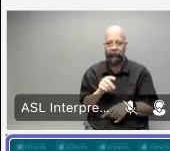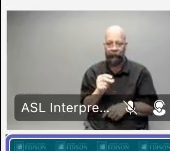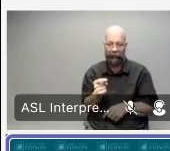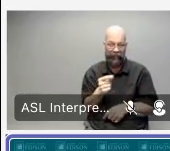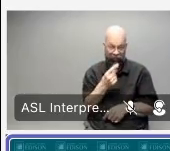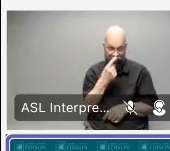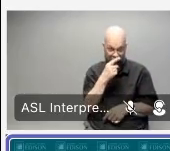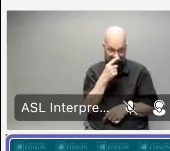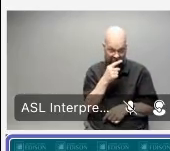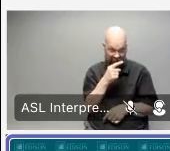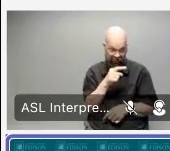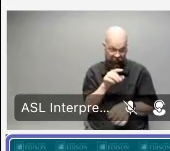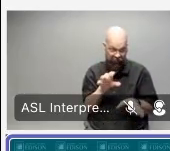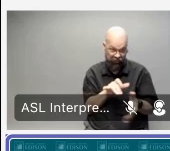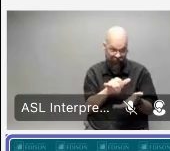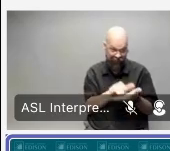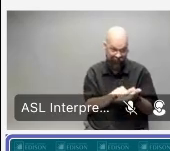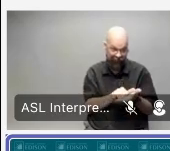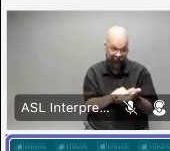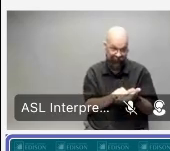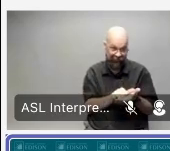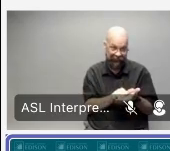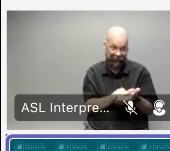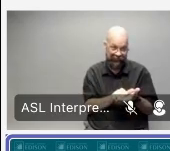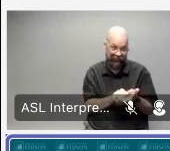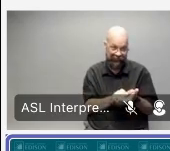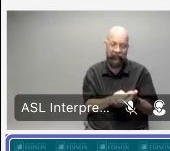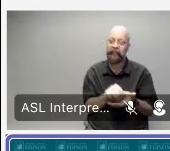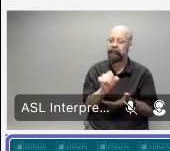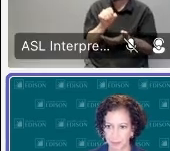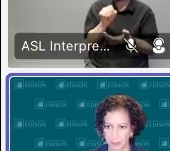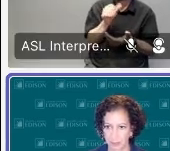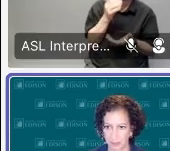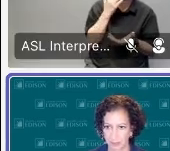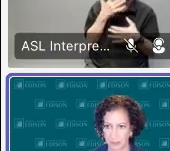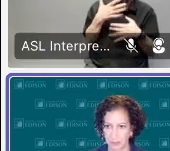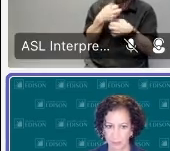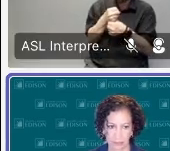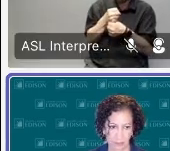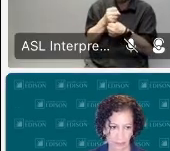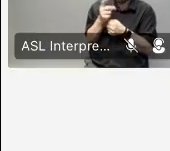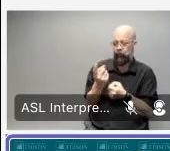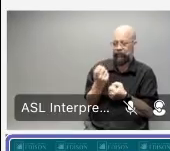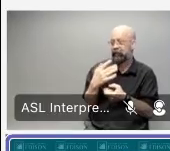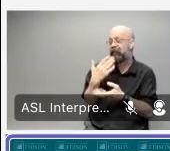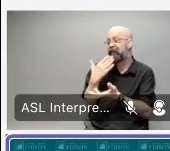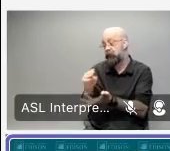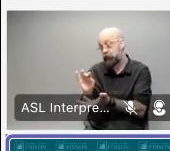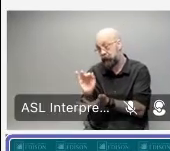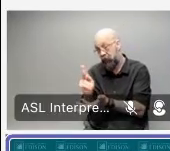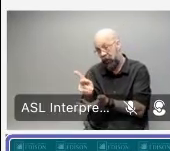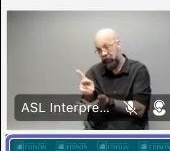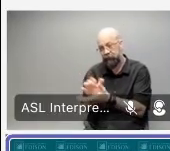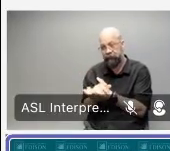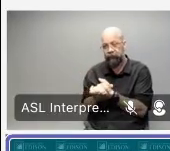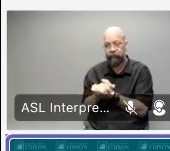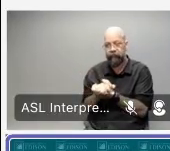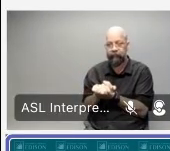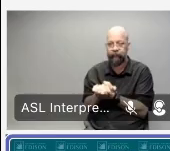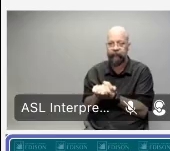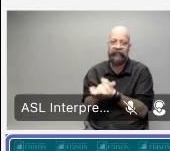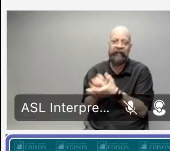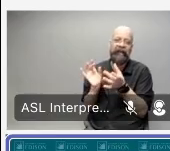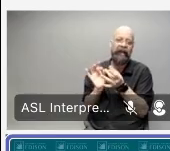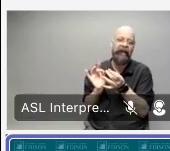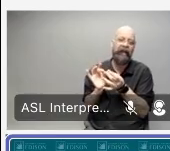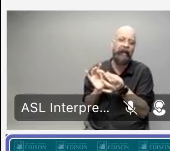do you mind coming on? Sure. Thank you. Thank you. And thank you, Mark, for that question. Mark mentioned the